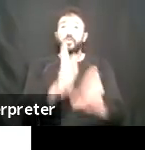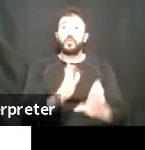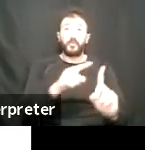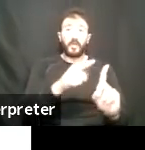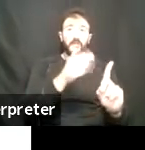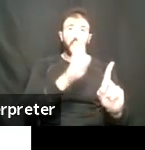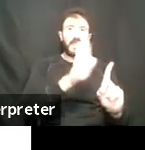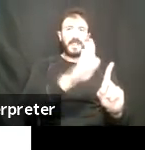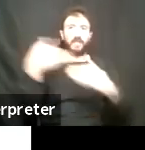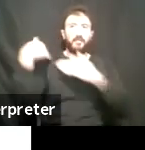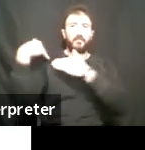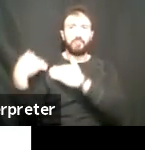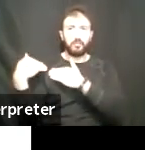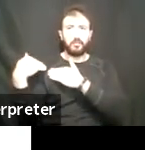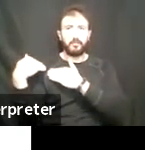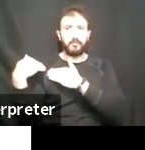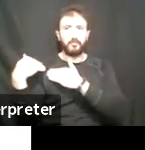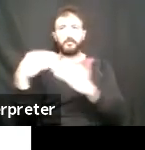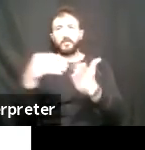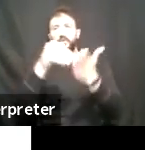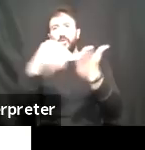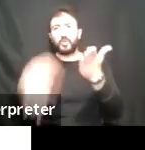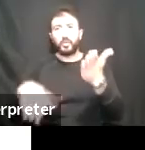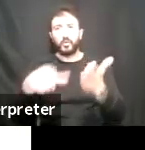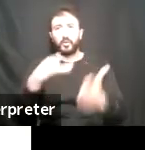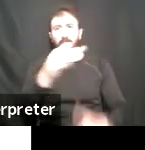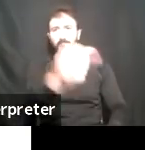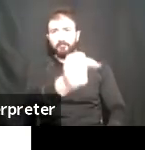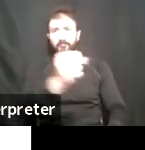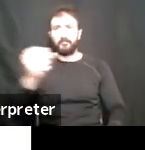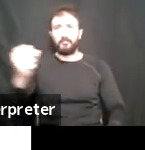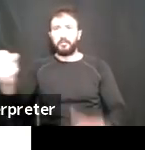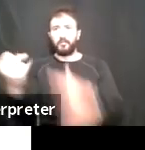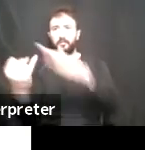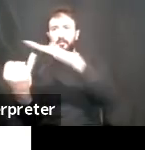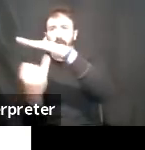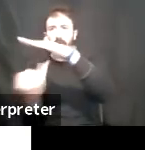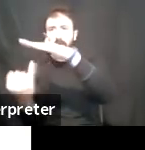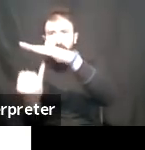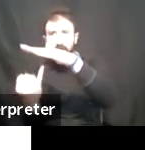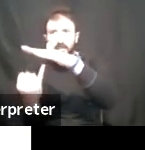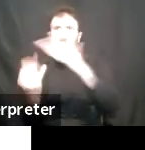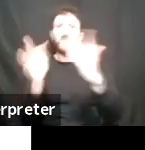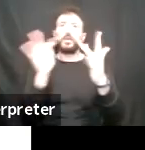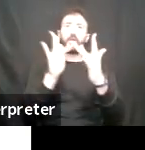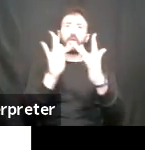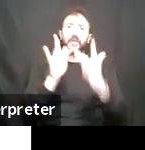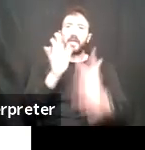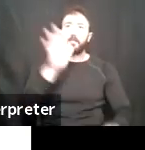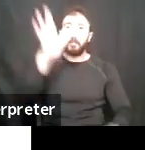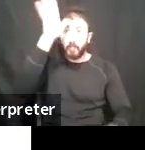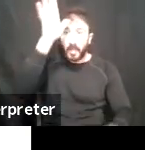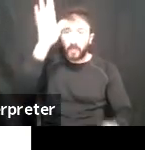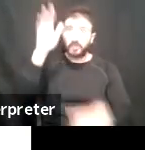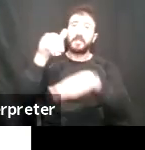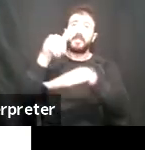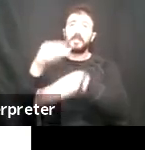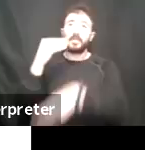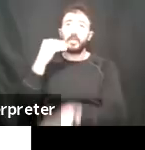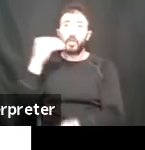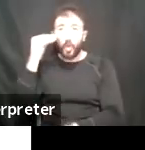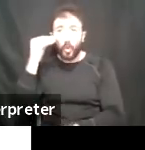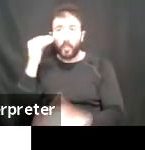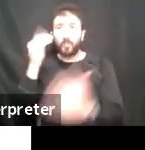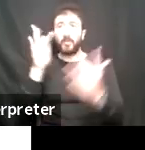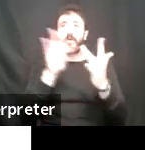student, for example, getting a hold of their parents, having them sent home, contacting Becky immediately,